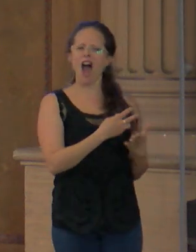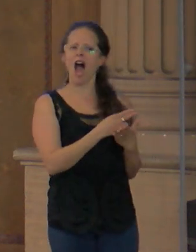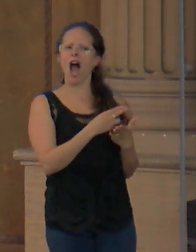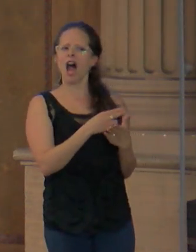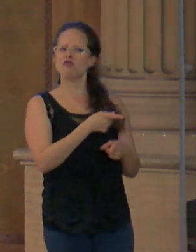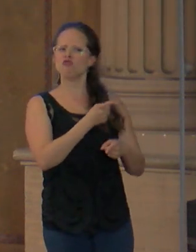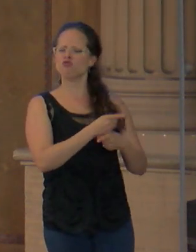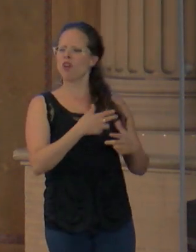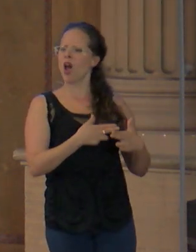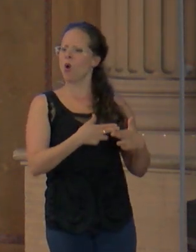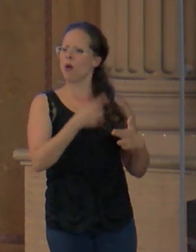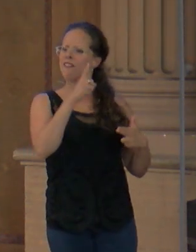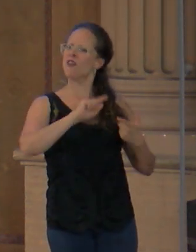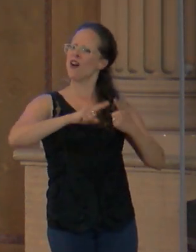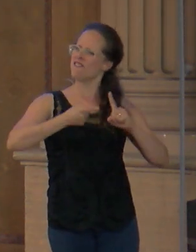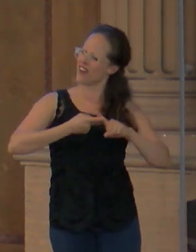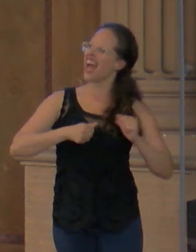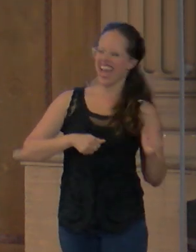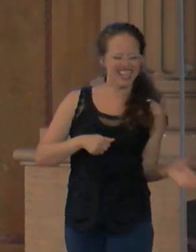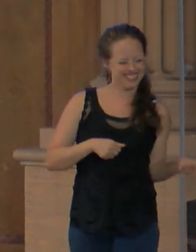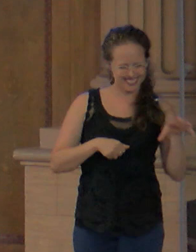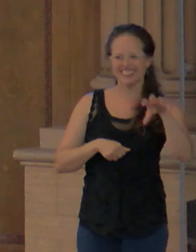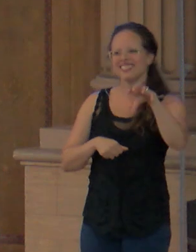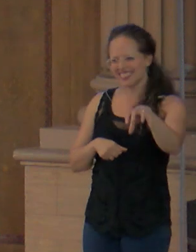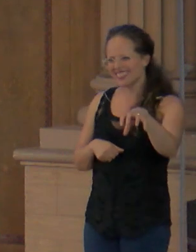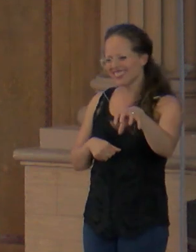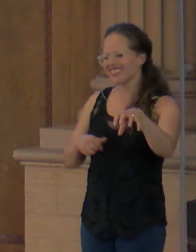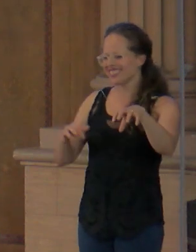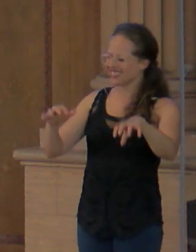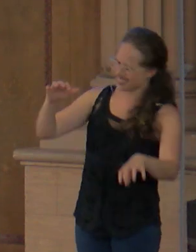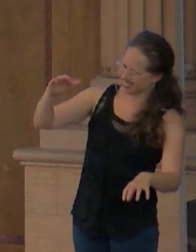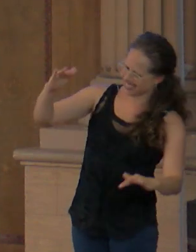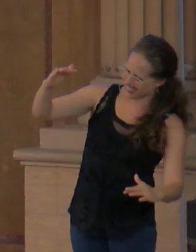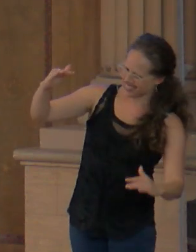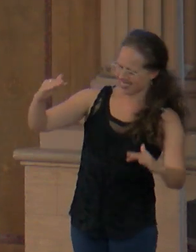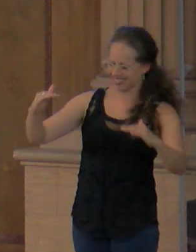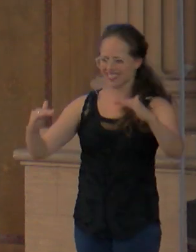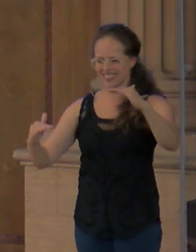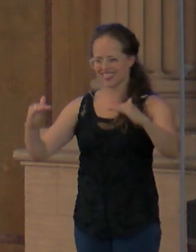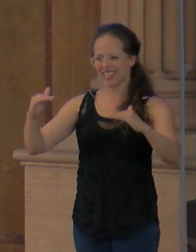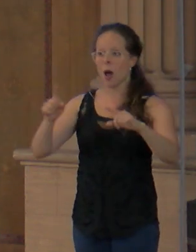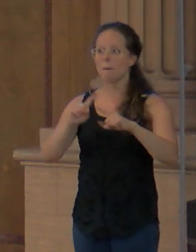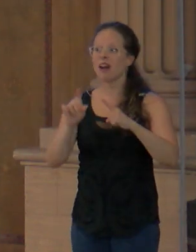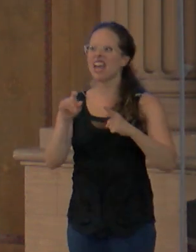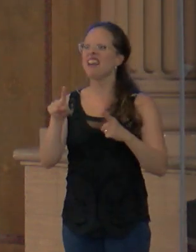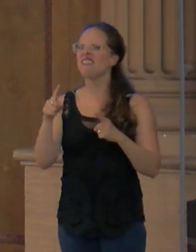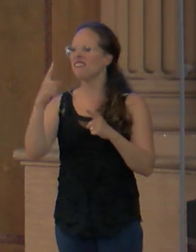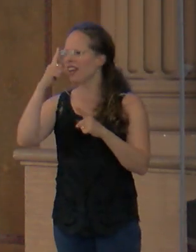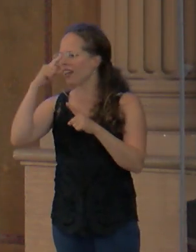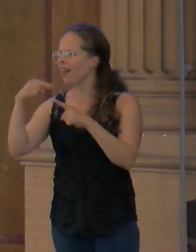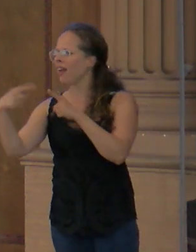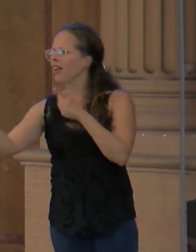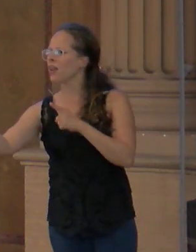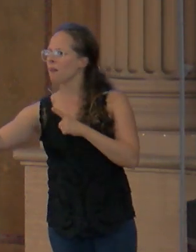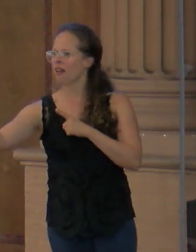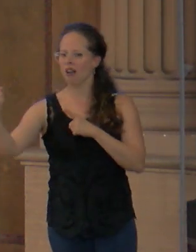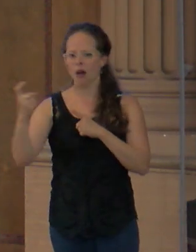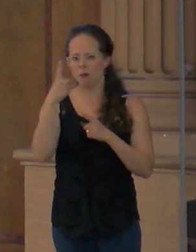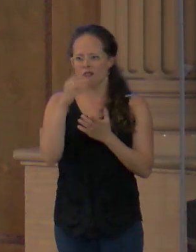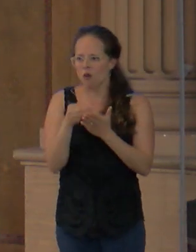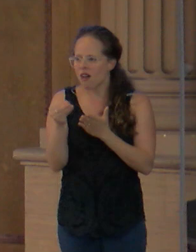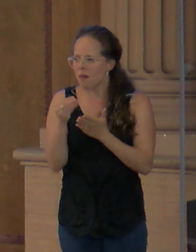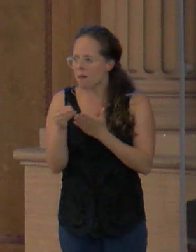their enemies, different stones, different weights. It was a double standard. And Proverbs says that that kind of